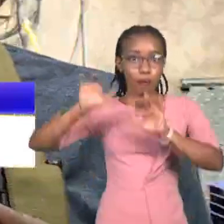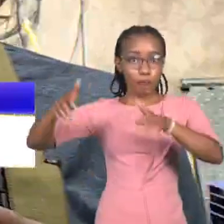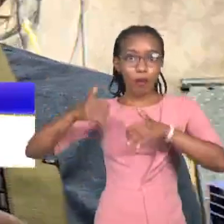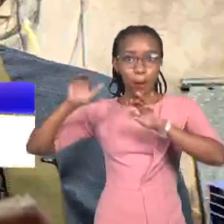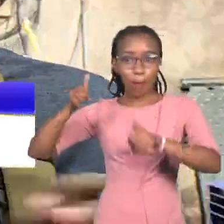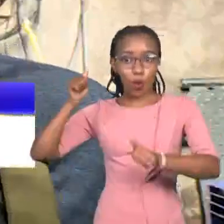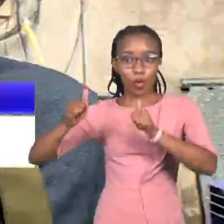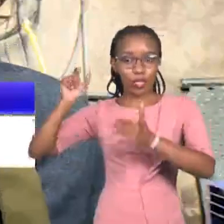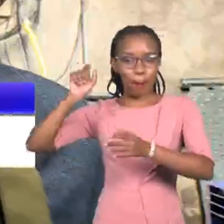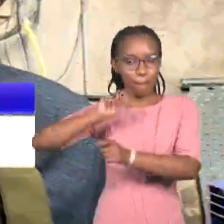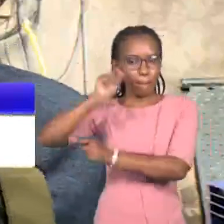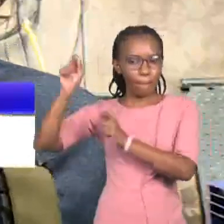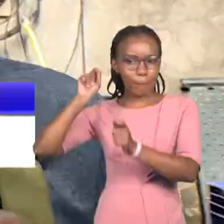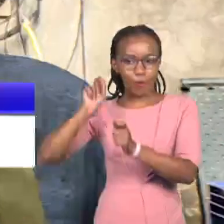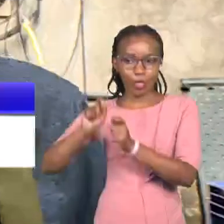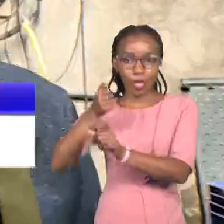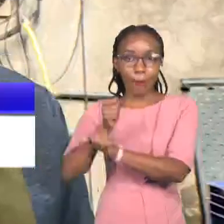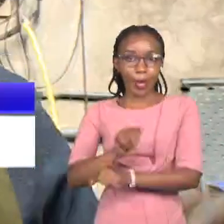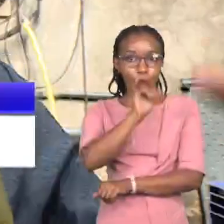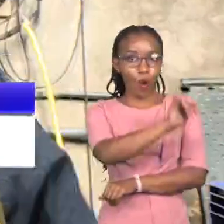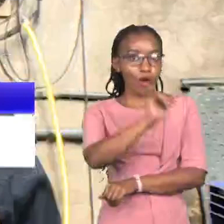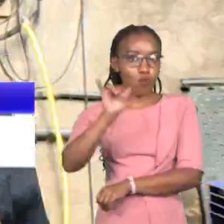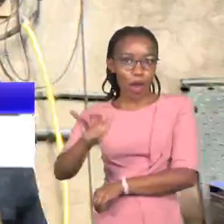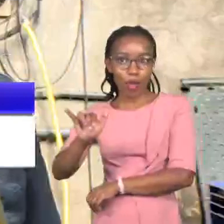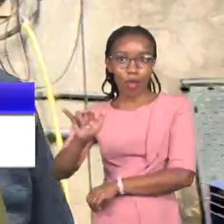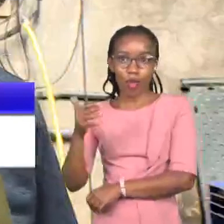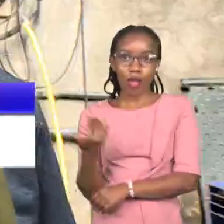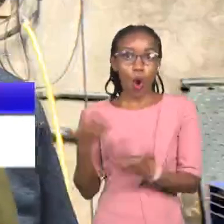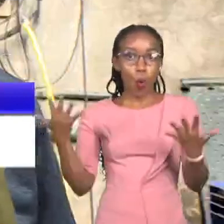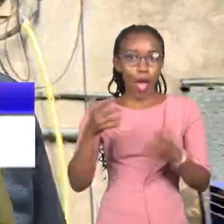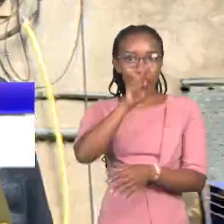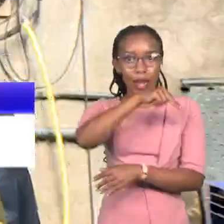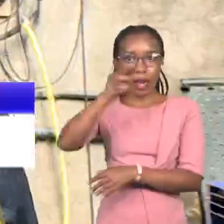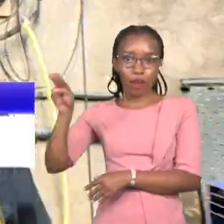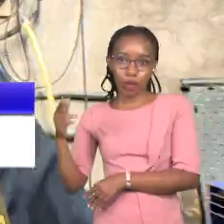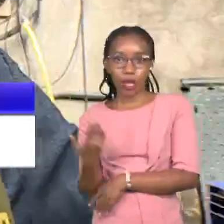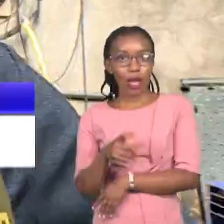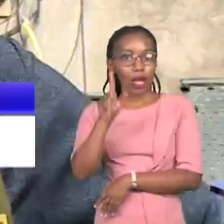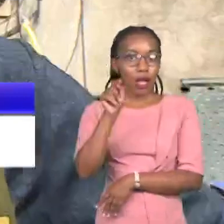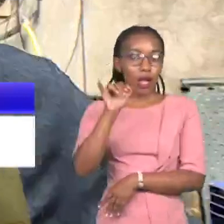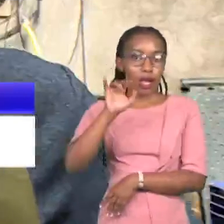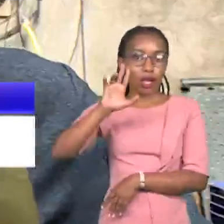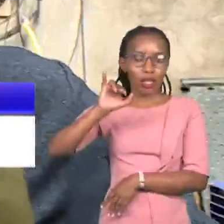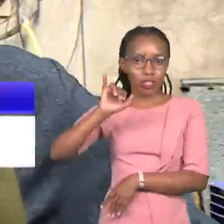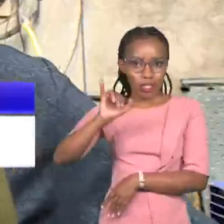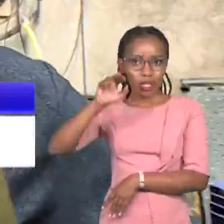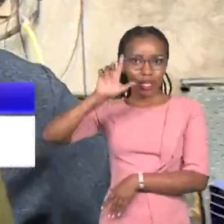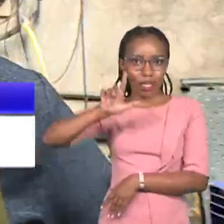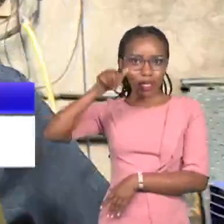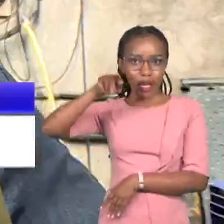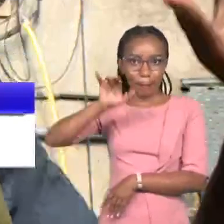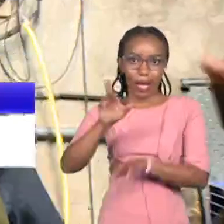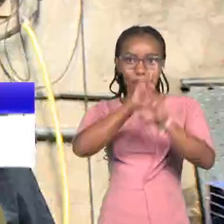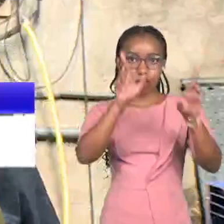perfected this art of making the YY. It is in Netherlands, Tilaqua International. So we get the males from